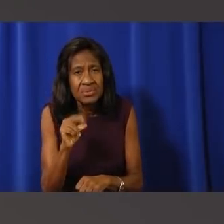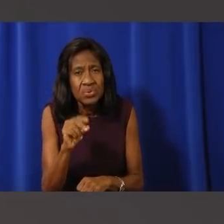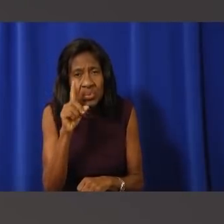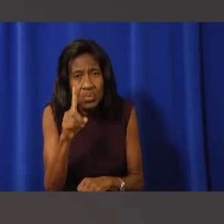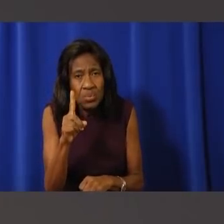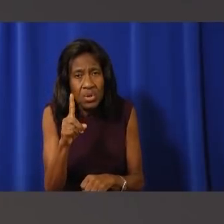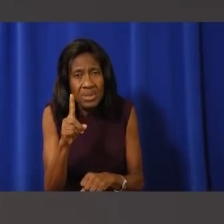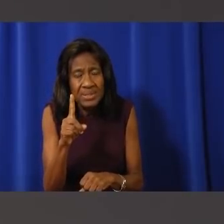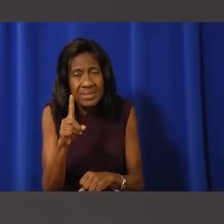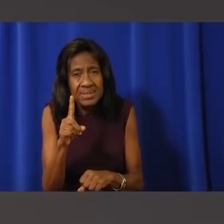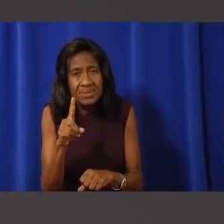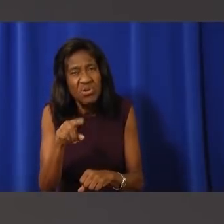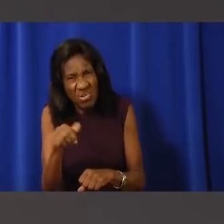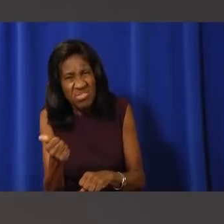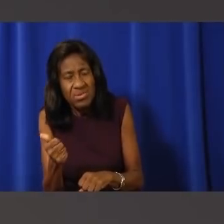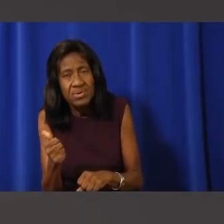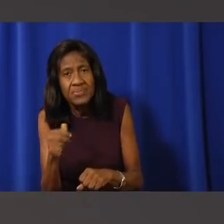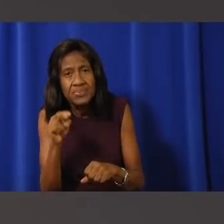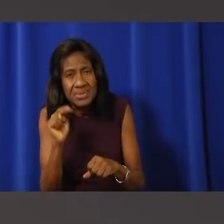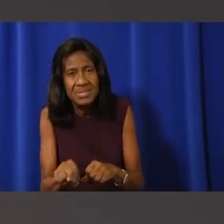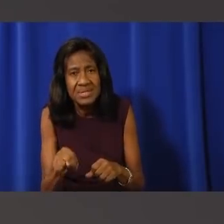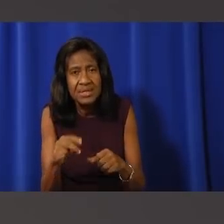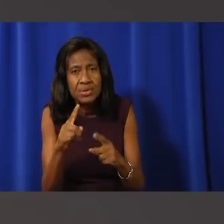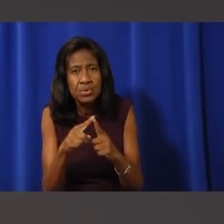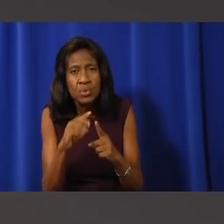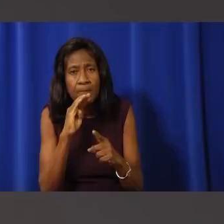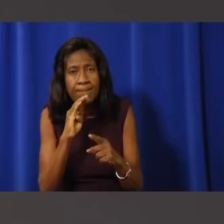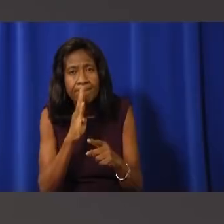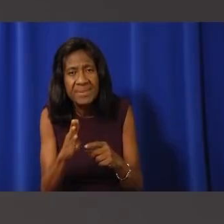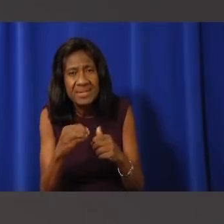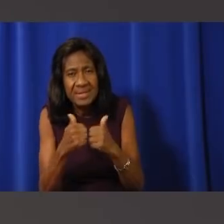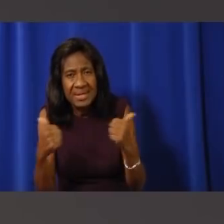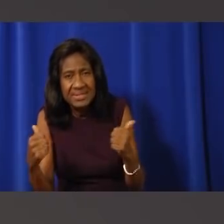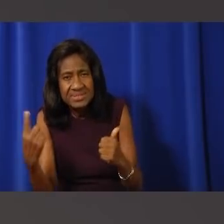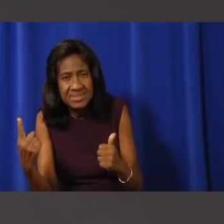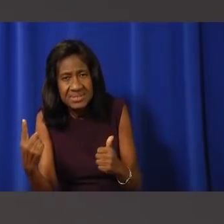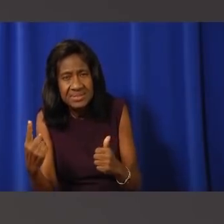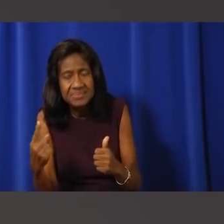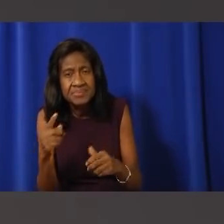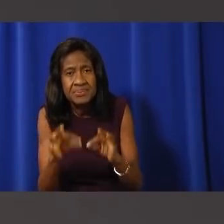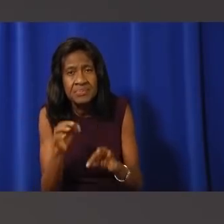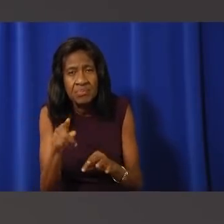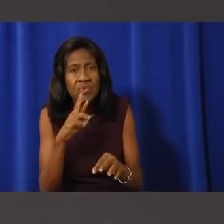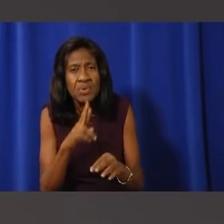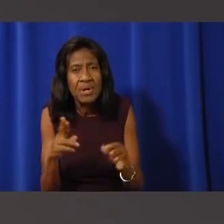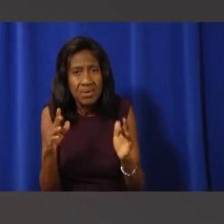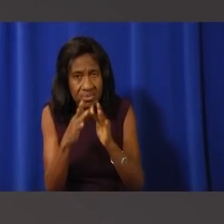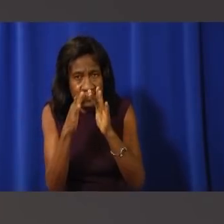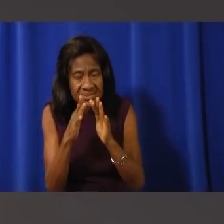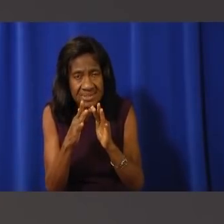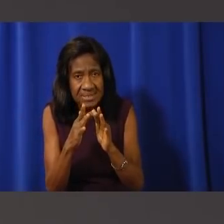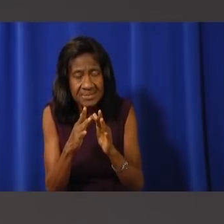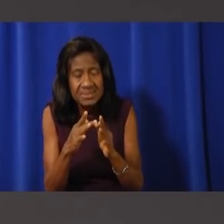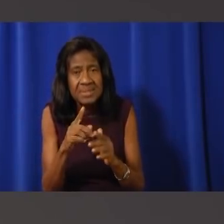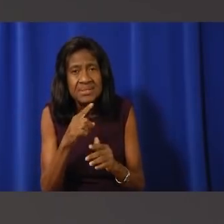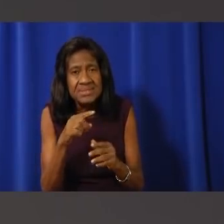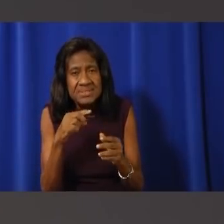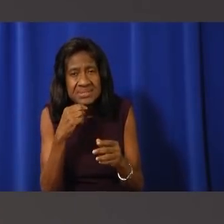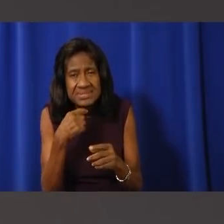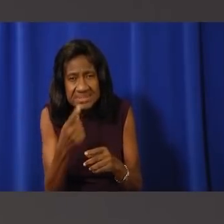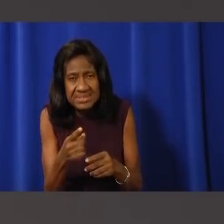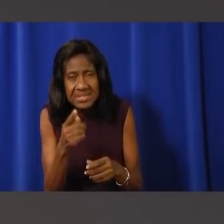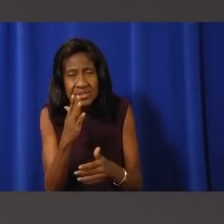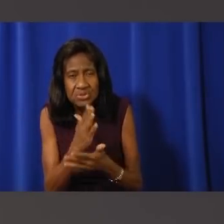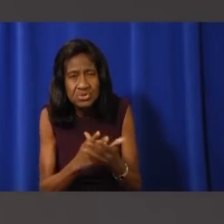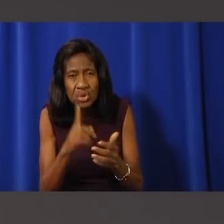isolate. A direct contact would mean somebody living in the same household or somebody having immediate physical contact, such as a